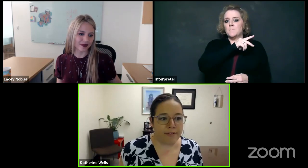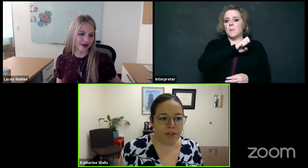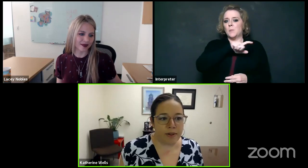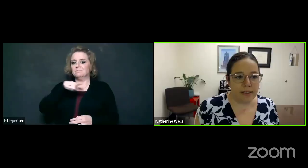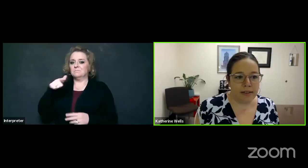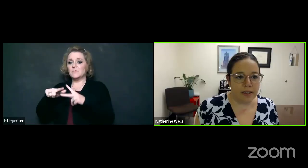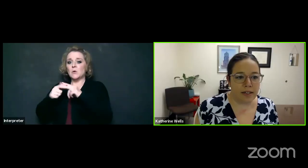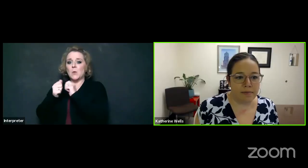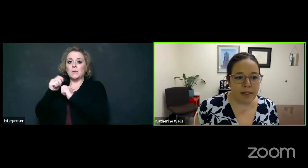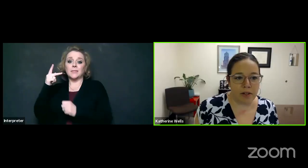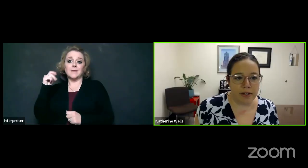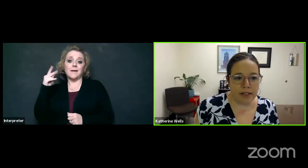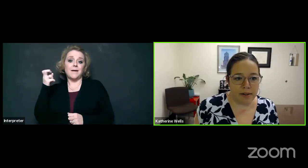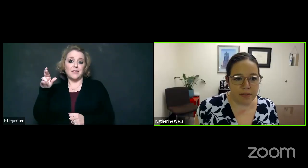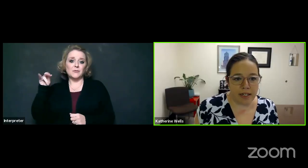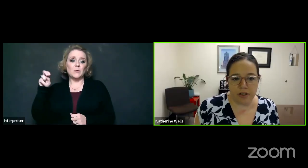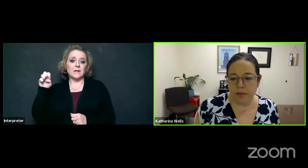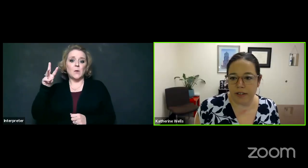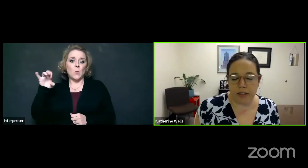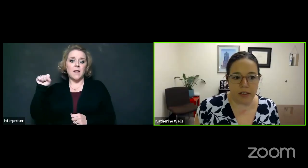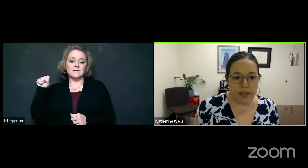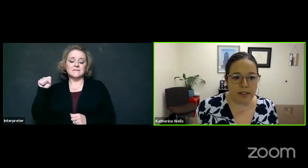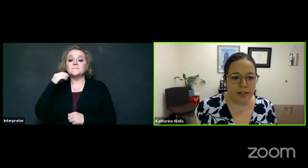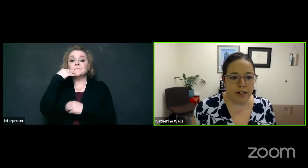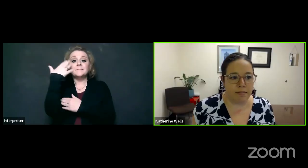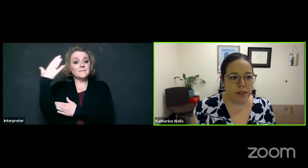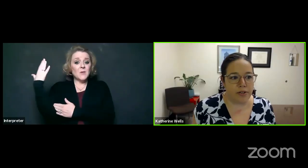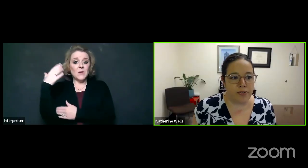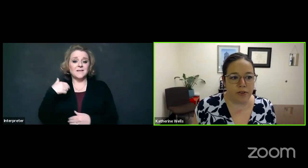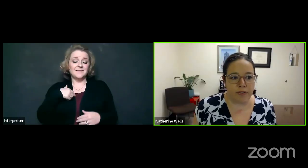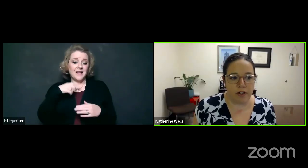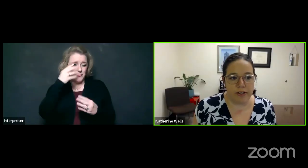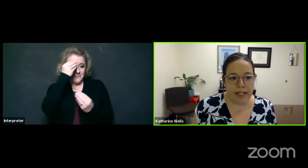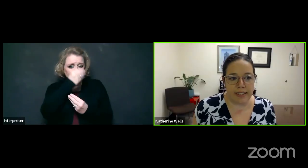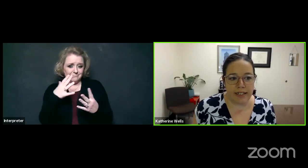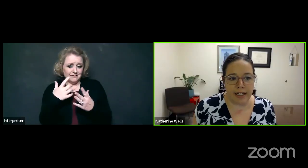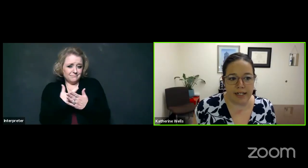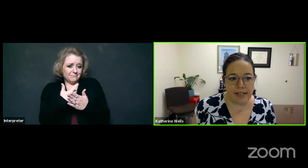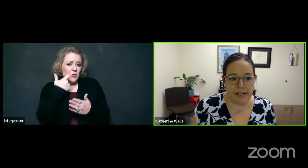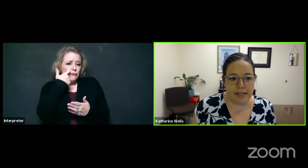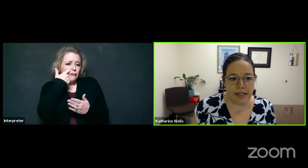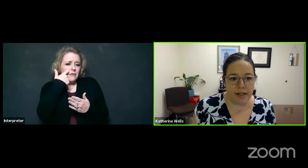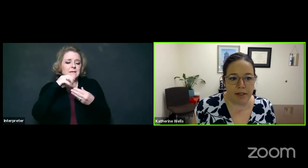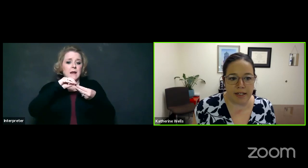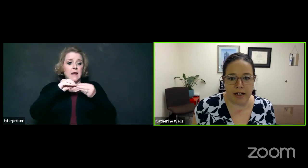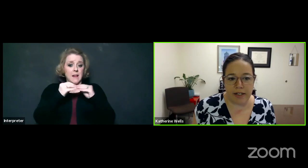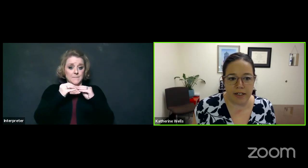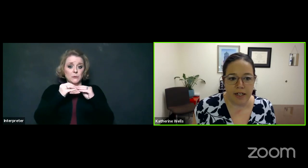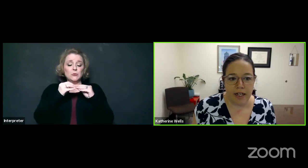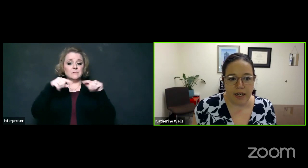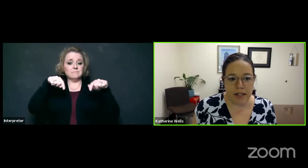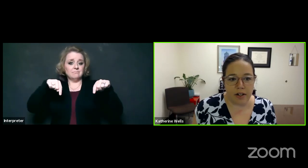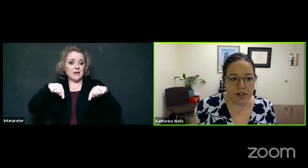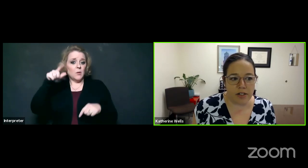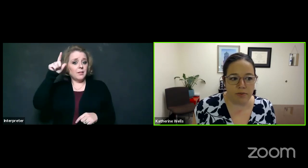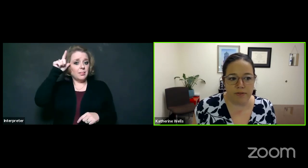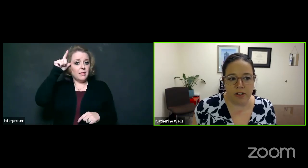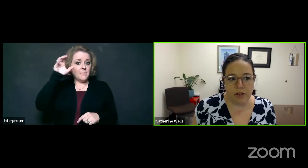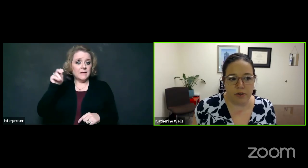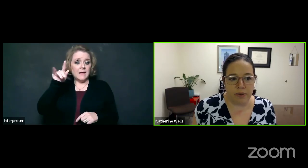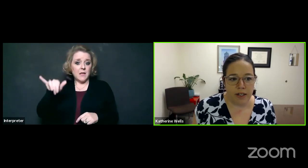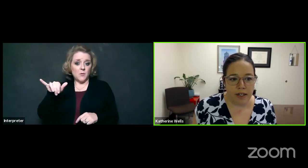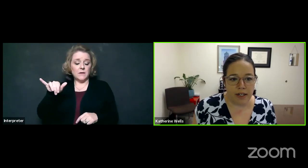Good day, everyone. I'm going to update you on our current numbers for COVID-19 cases in Lubbock County and